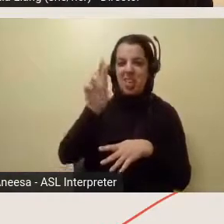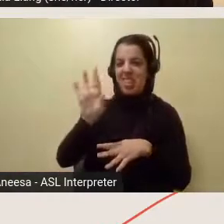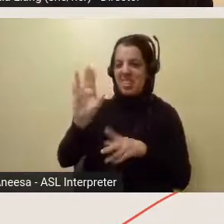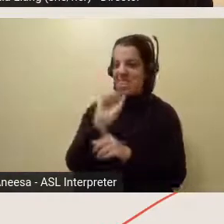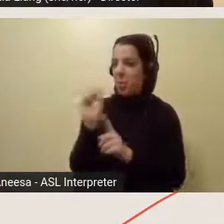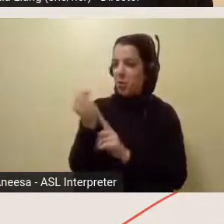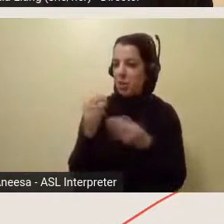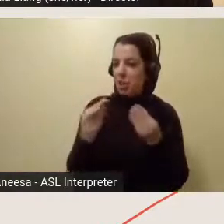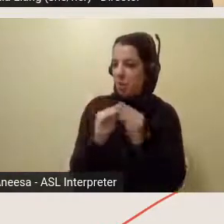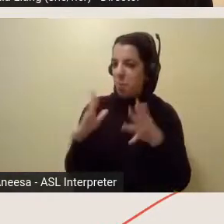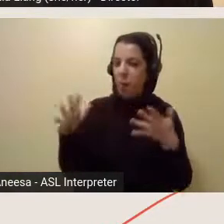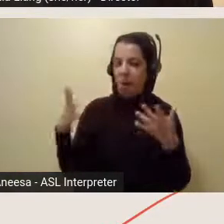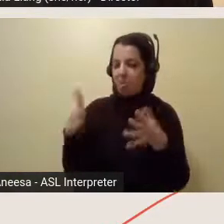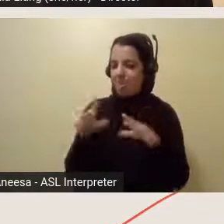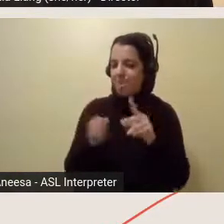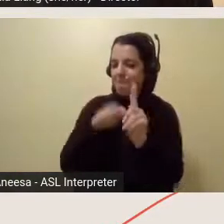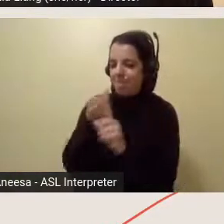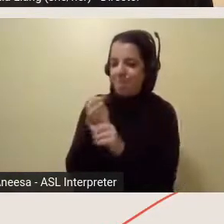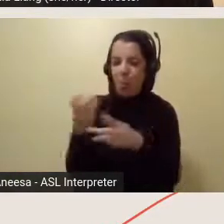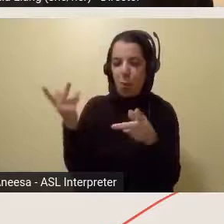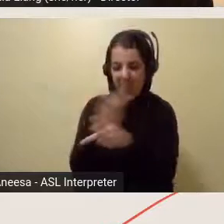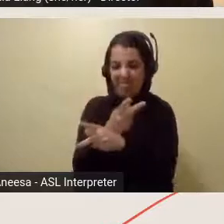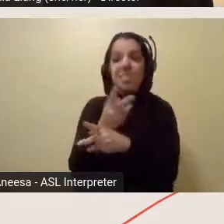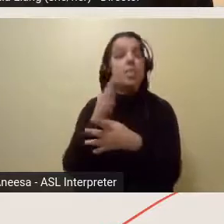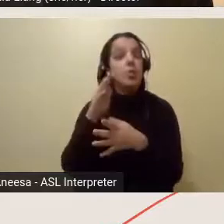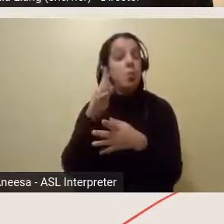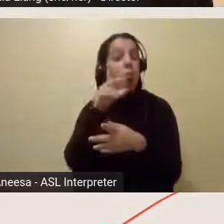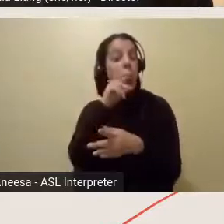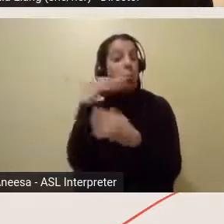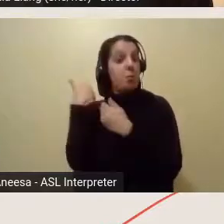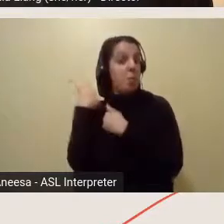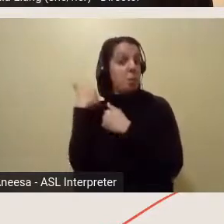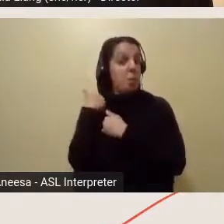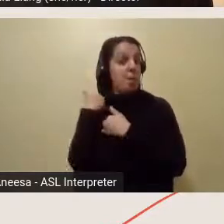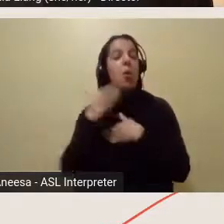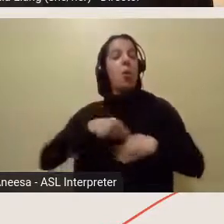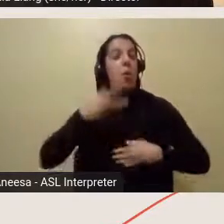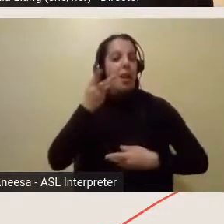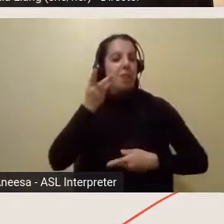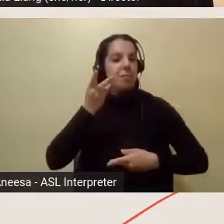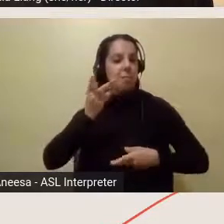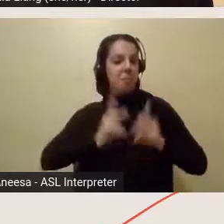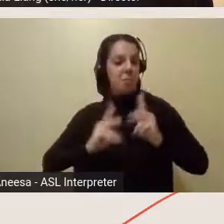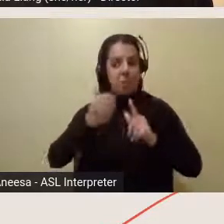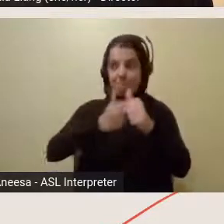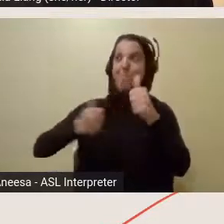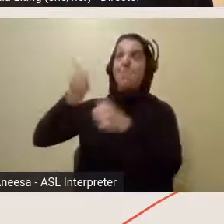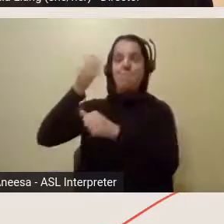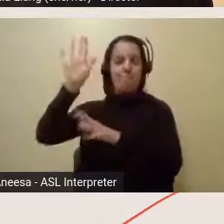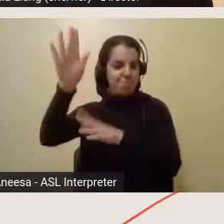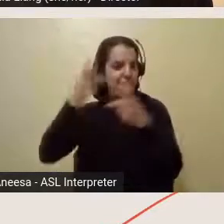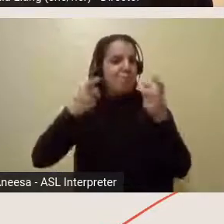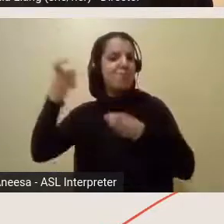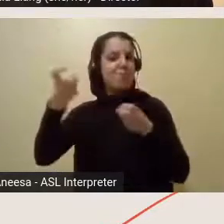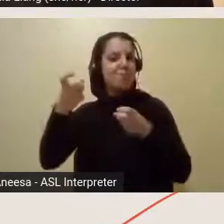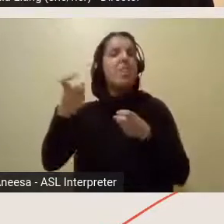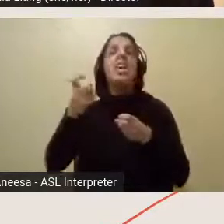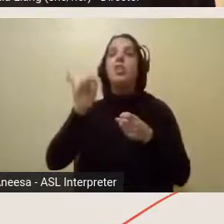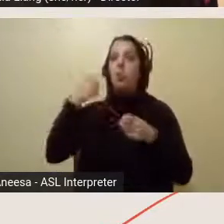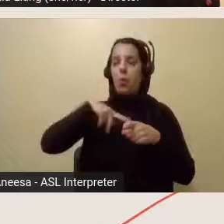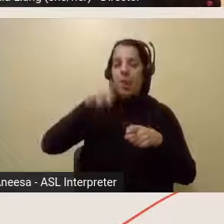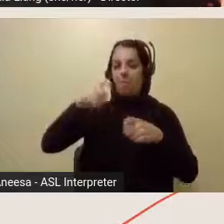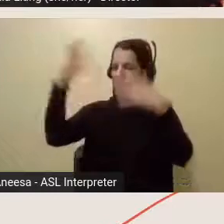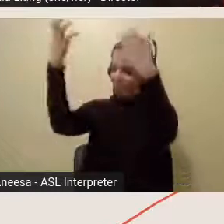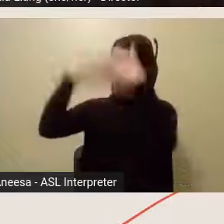harsh with Peter Liang when it came to sentencing, the white supremacy that was laced through all of this, right? So we'd be radically transforming the